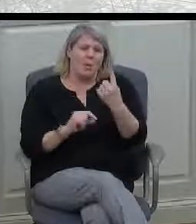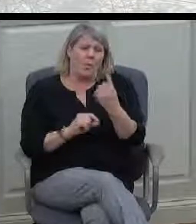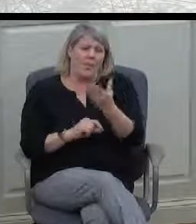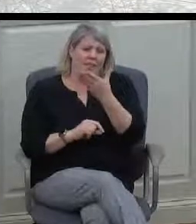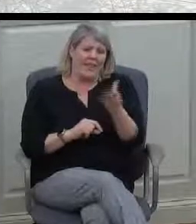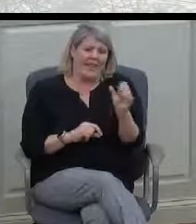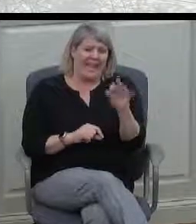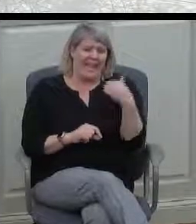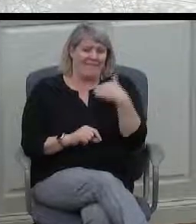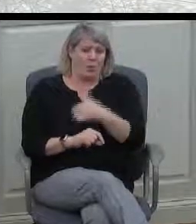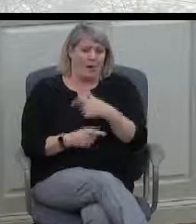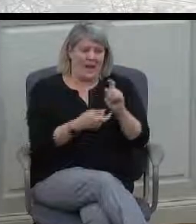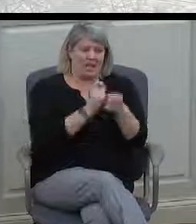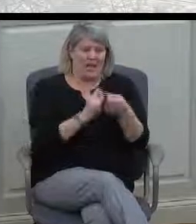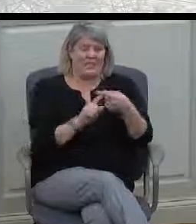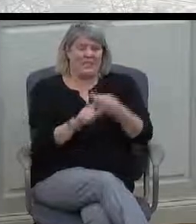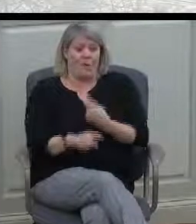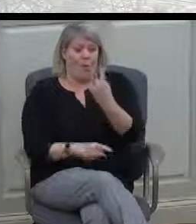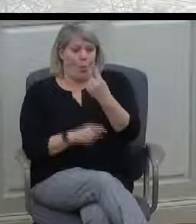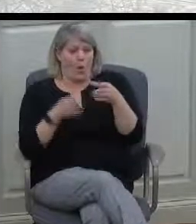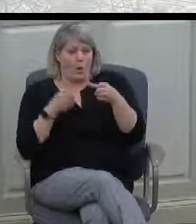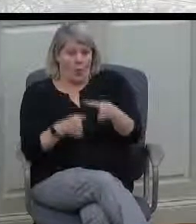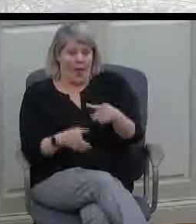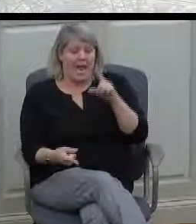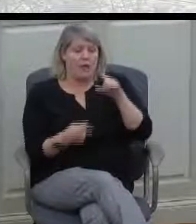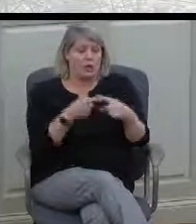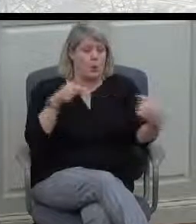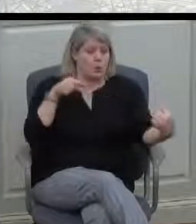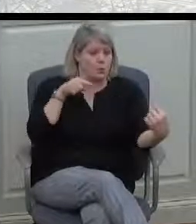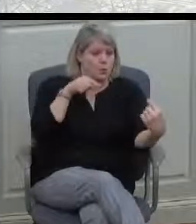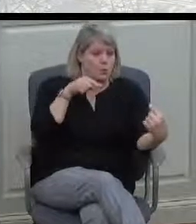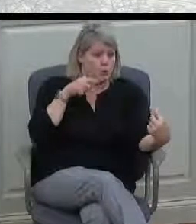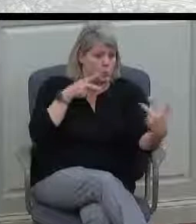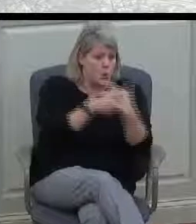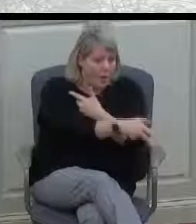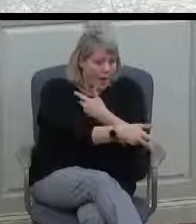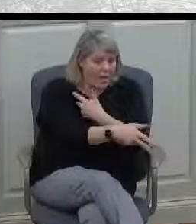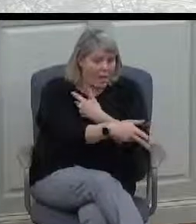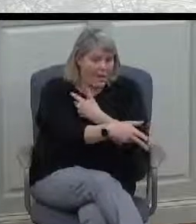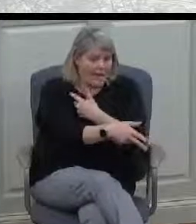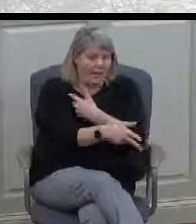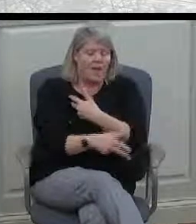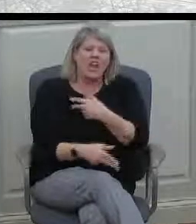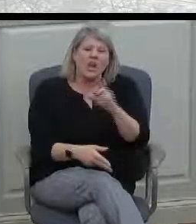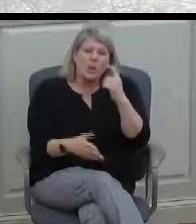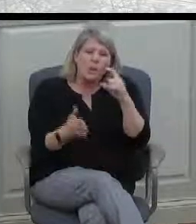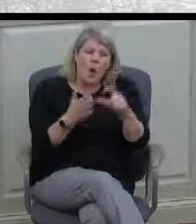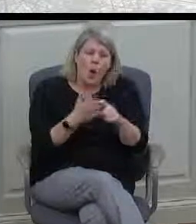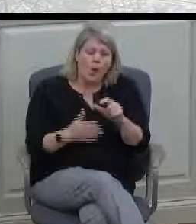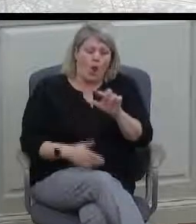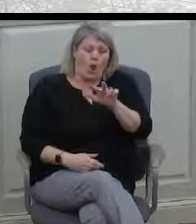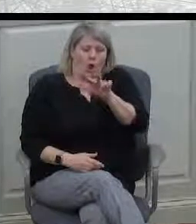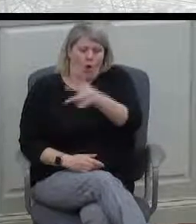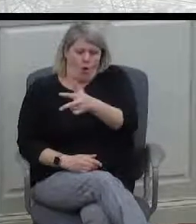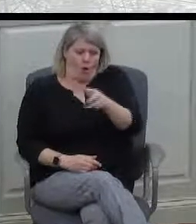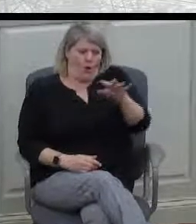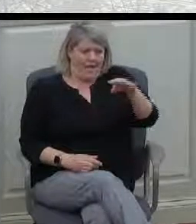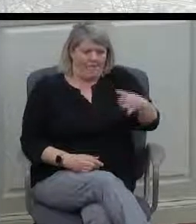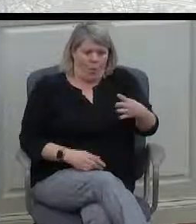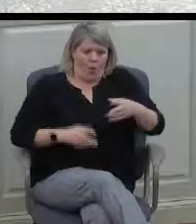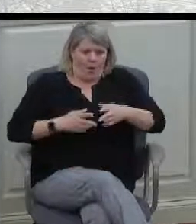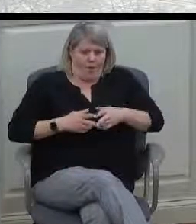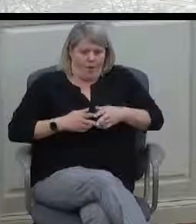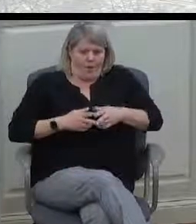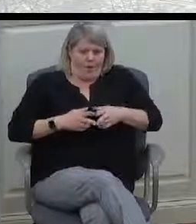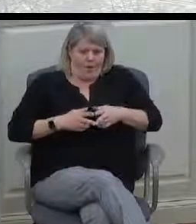two-way that we've discussed is where third and fourth diverge from each other, how you recreate that in